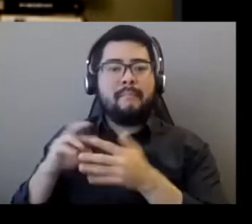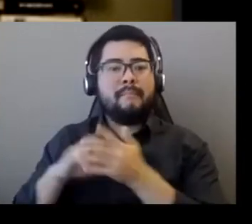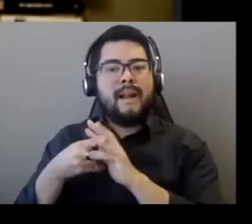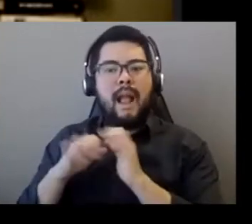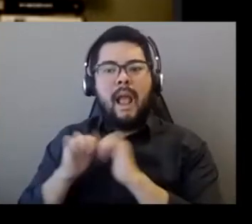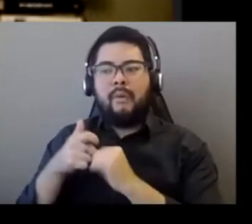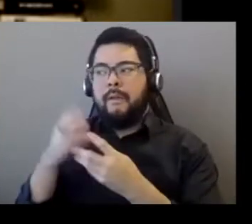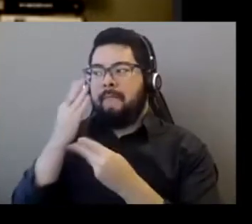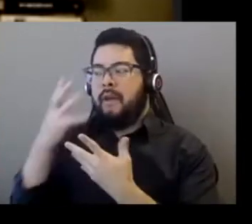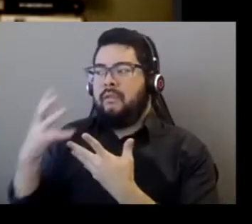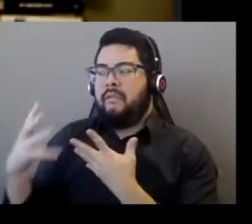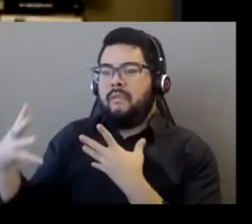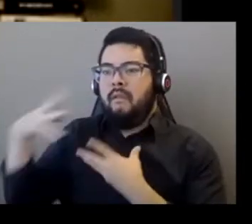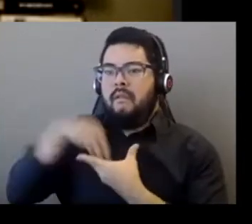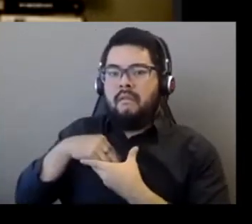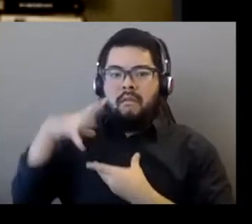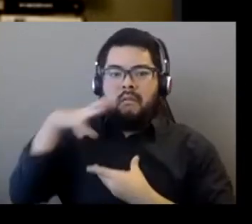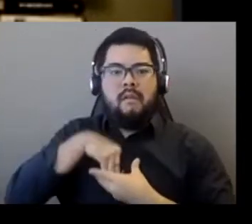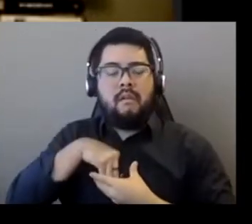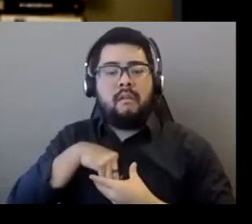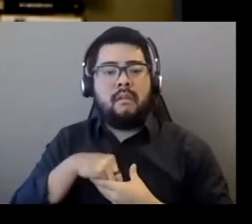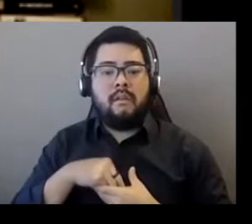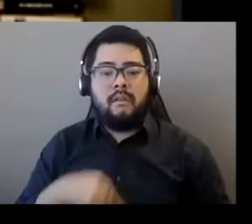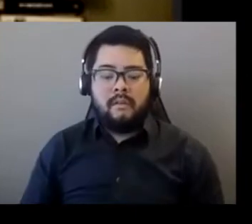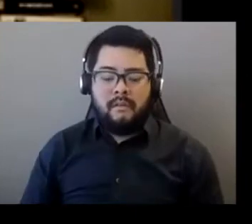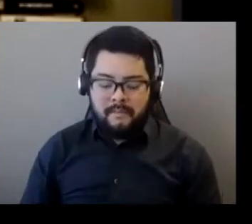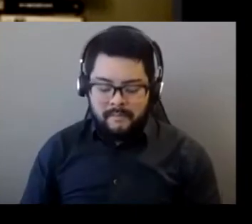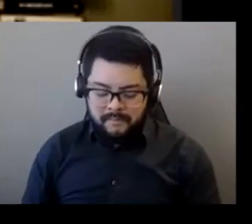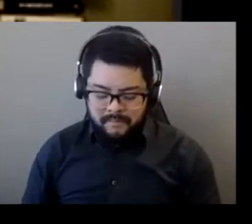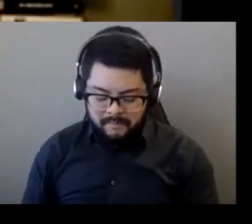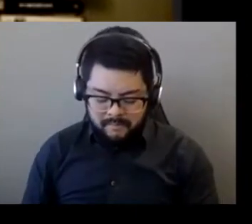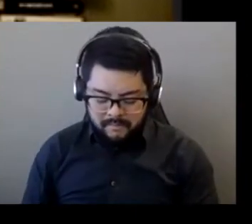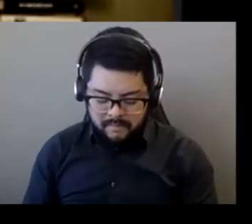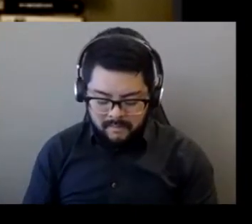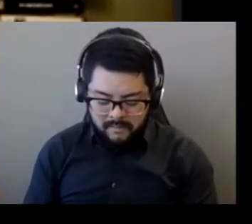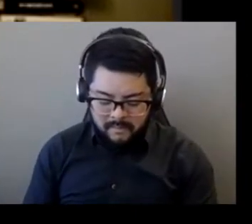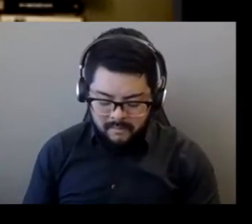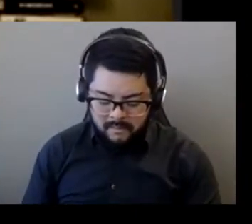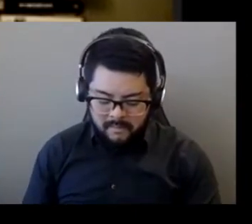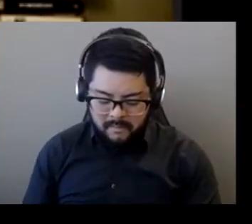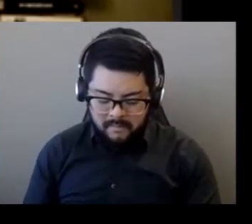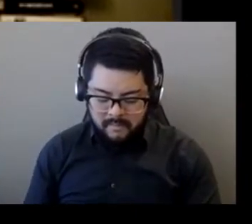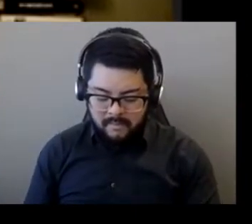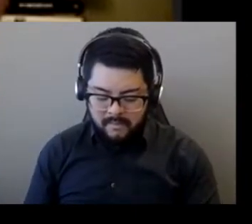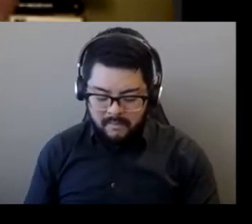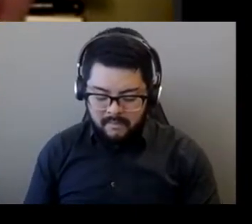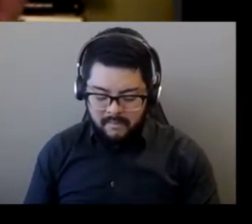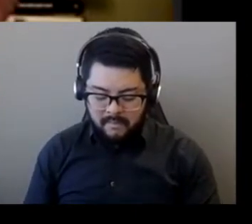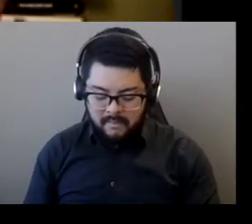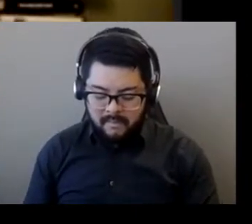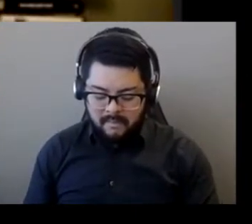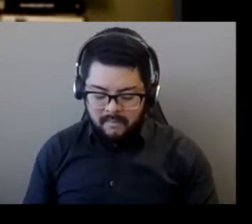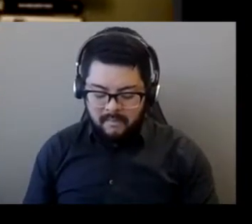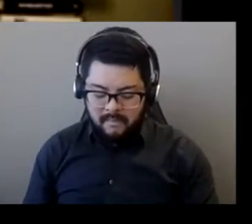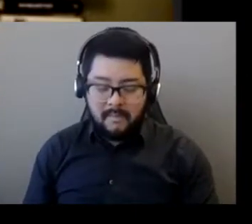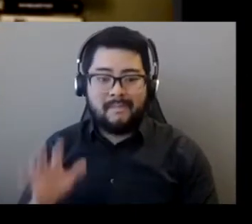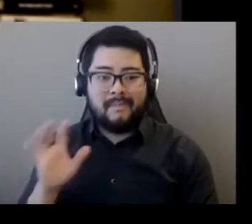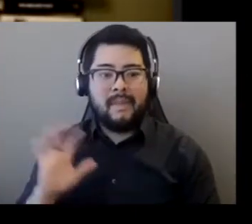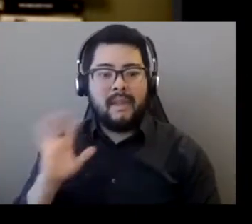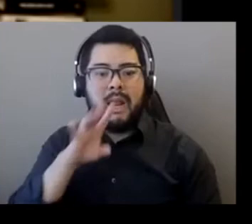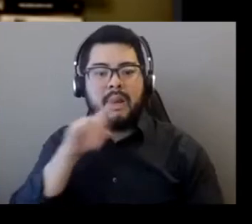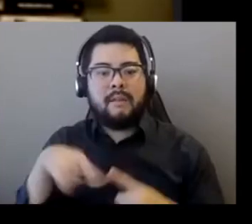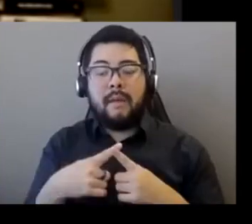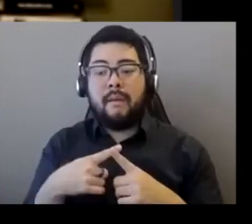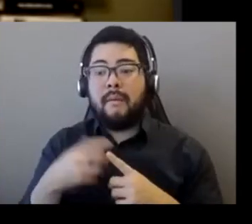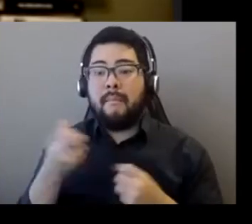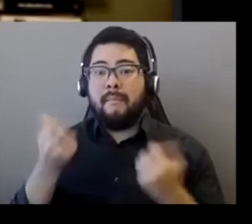in. I mean, very early in my writing, I wrote a book about what multiculturalism does. You know, the book was called Everybody